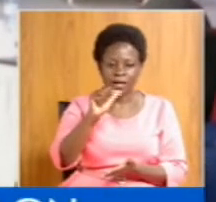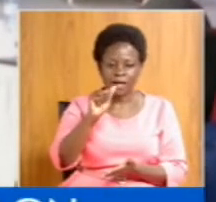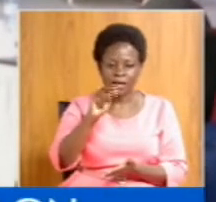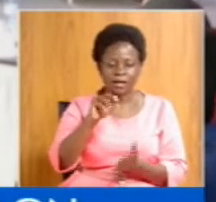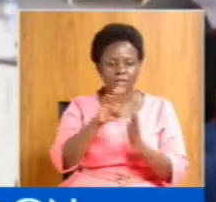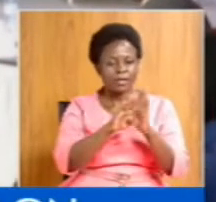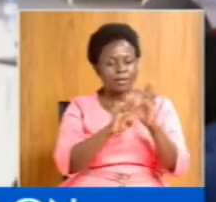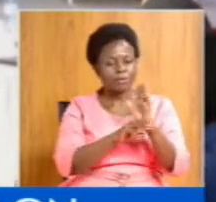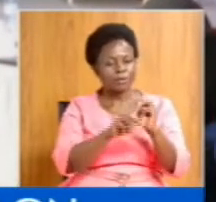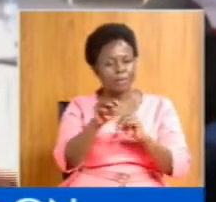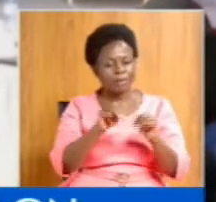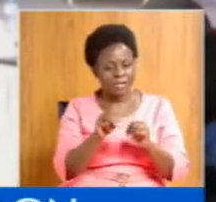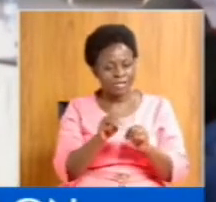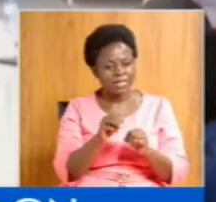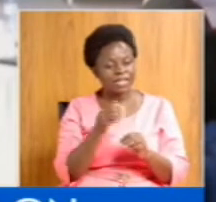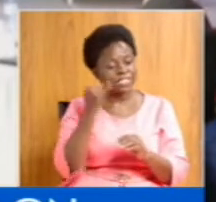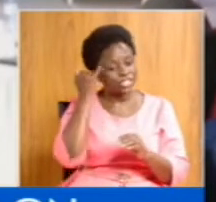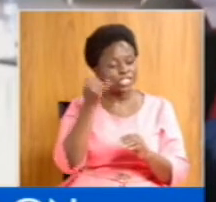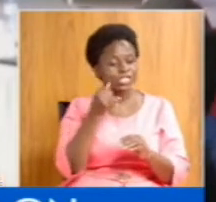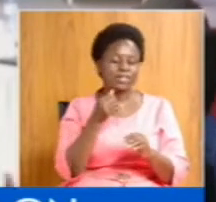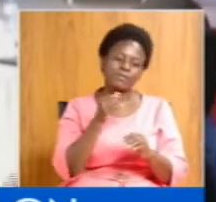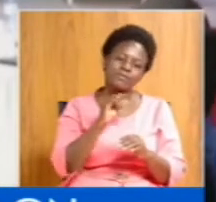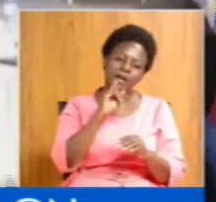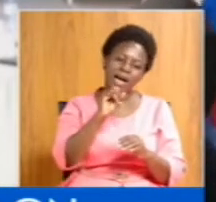manager initiative for social and economic rights